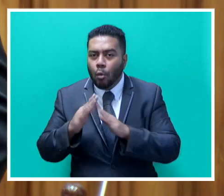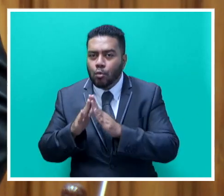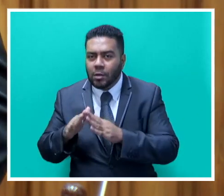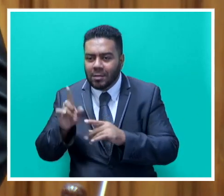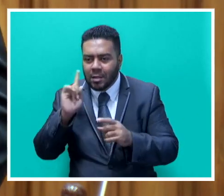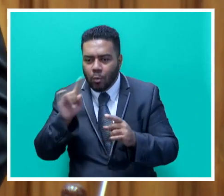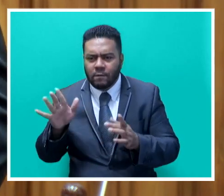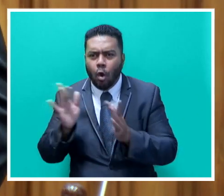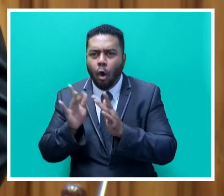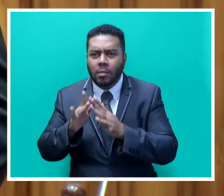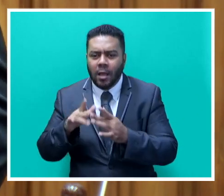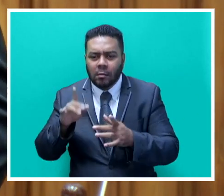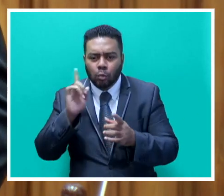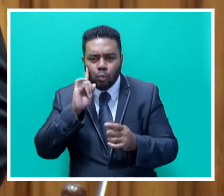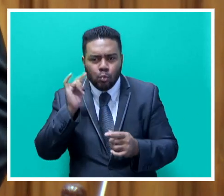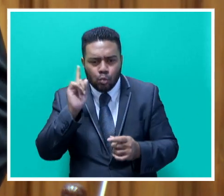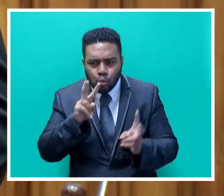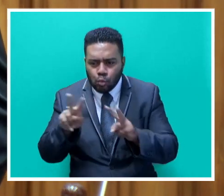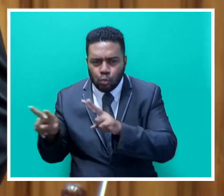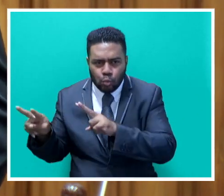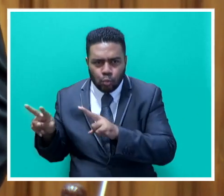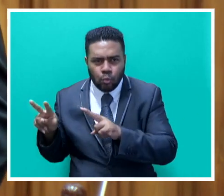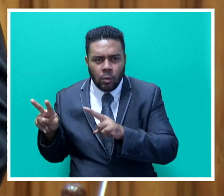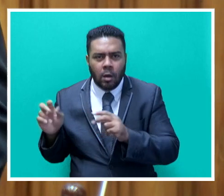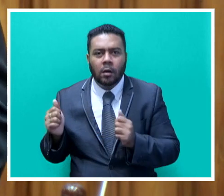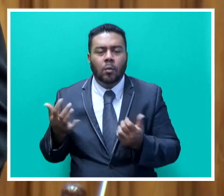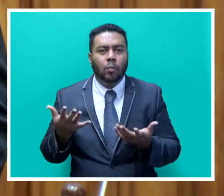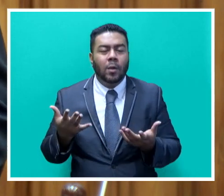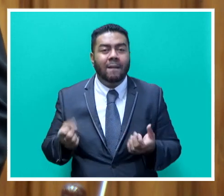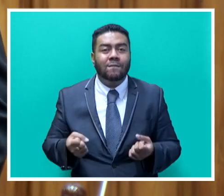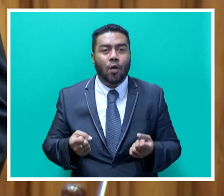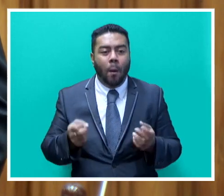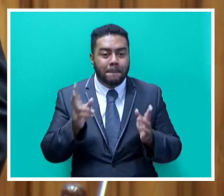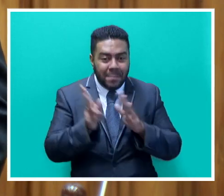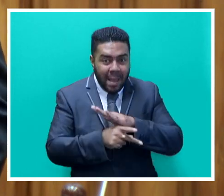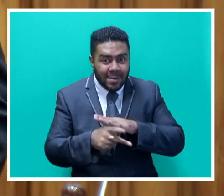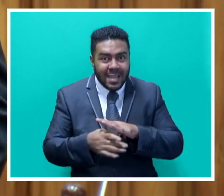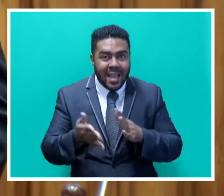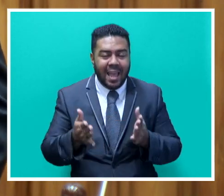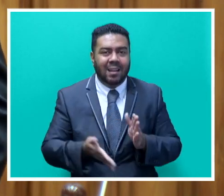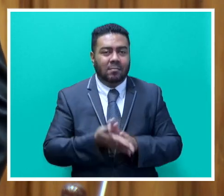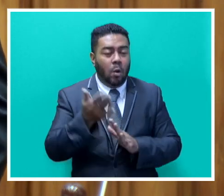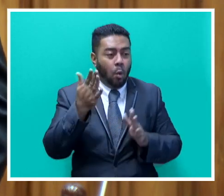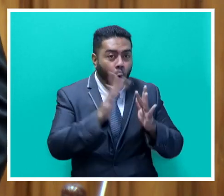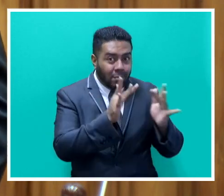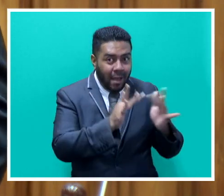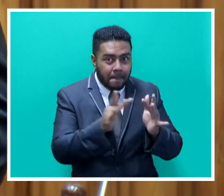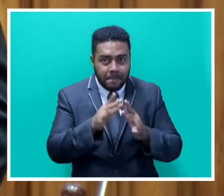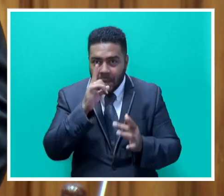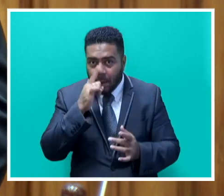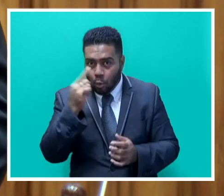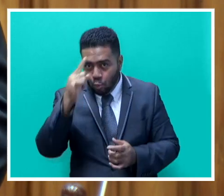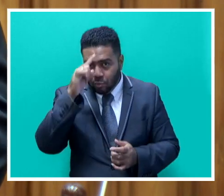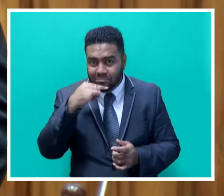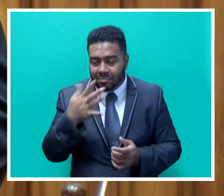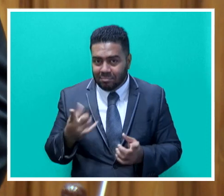tracing teams to ensure that positive cases get followed up with primary and secondary contacts isolated. In that process, however, we had clearly indicated to everyone that